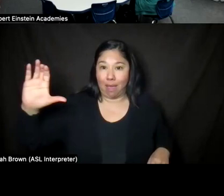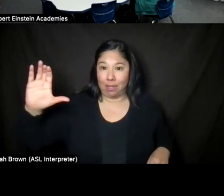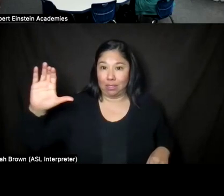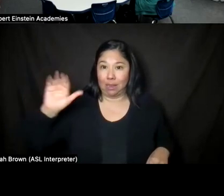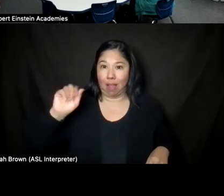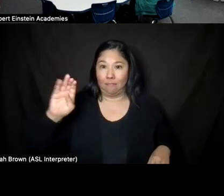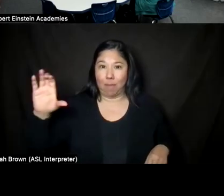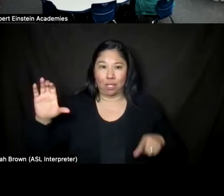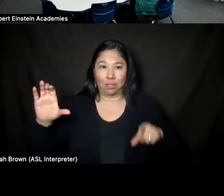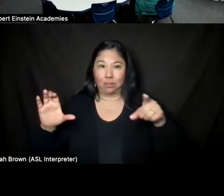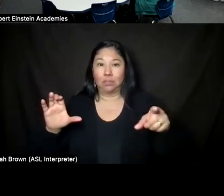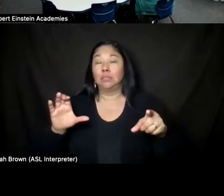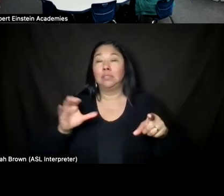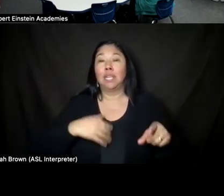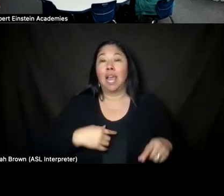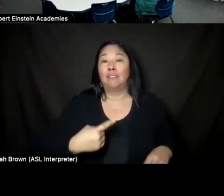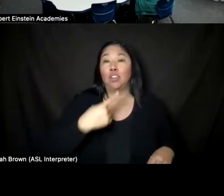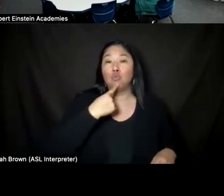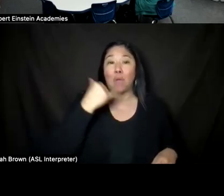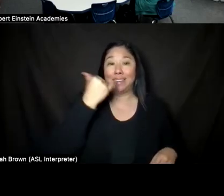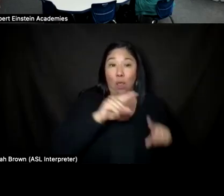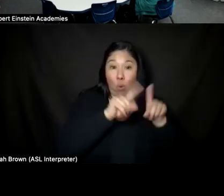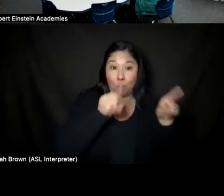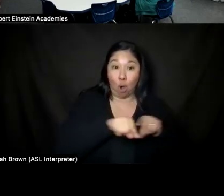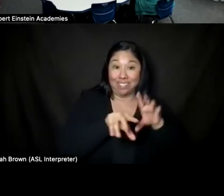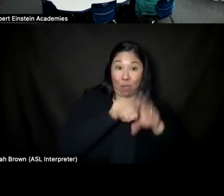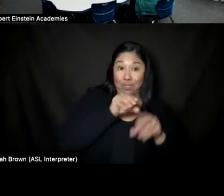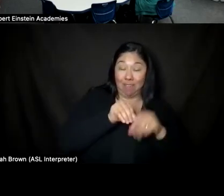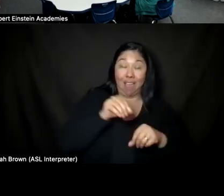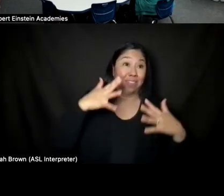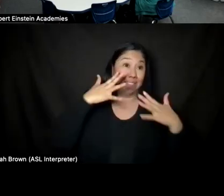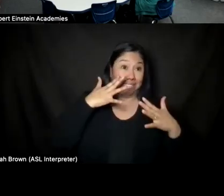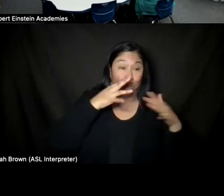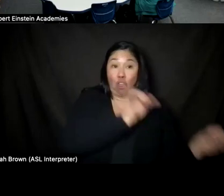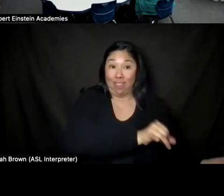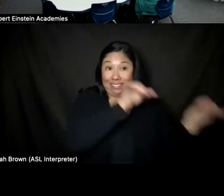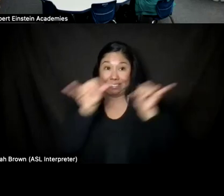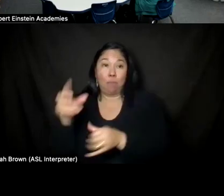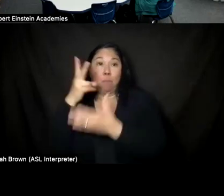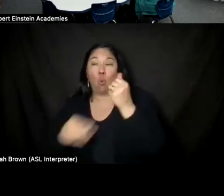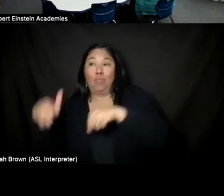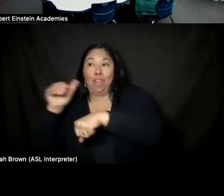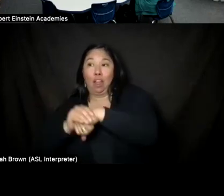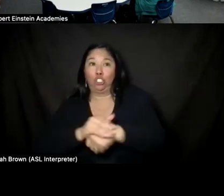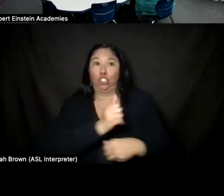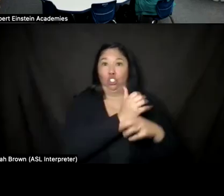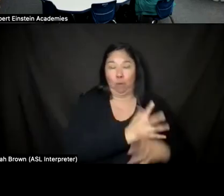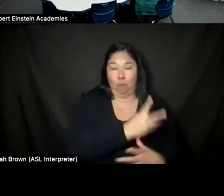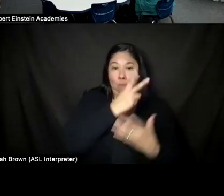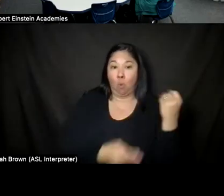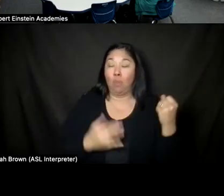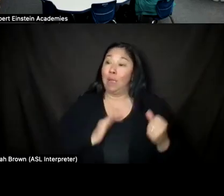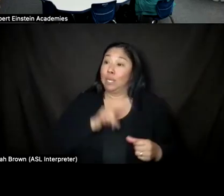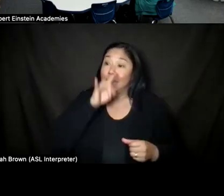the yellow box around the outside, those sounds are the same in both English and German. So when our kids are